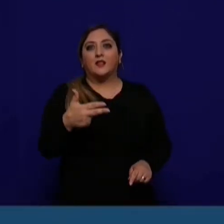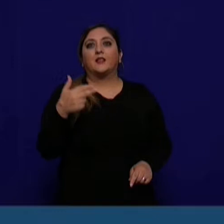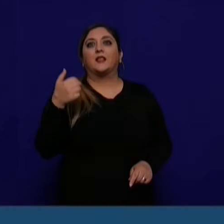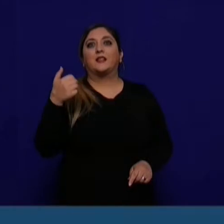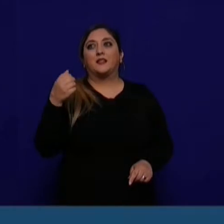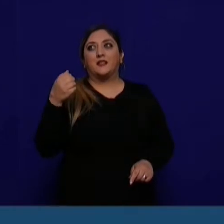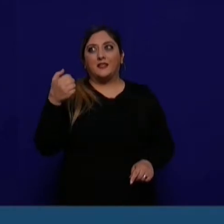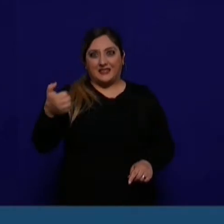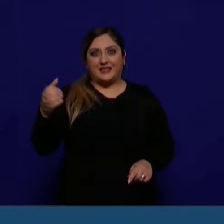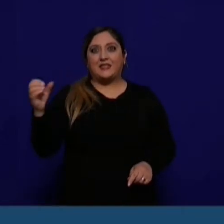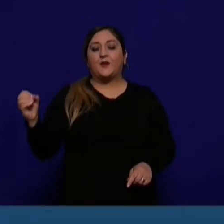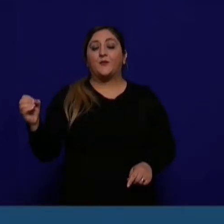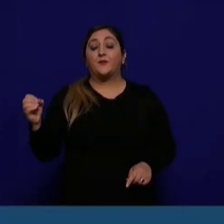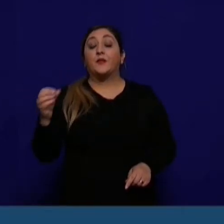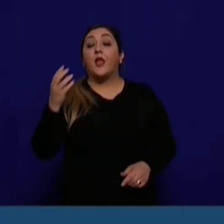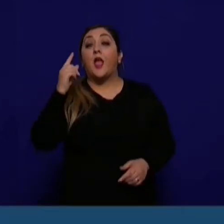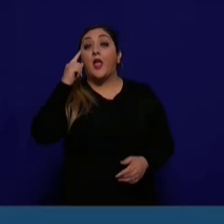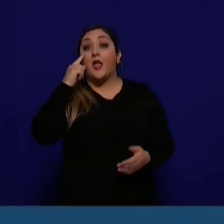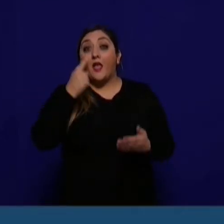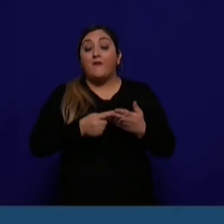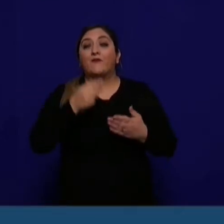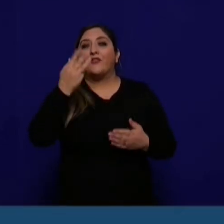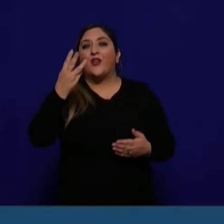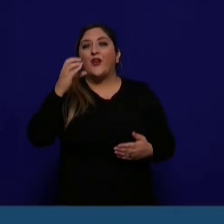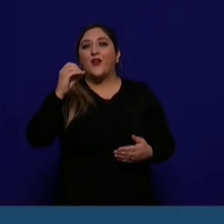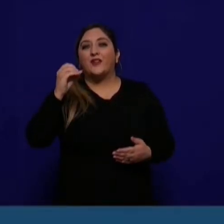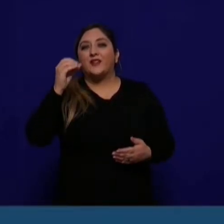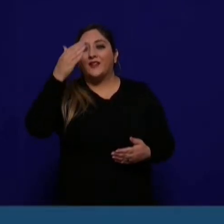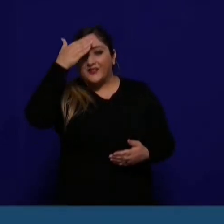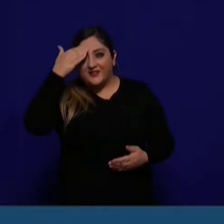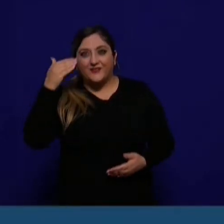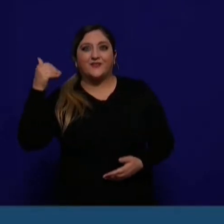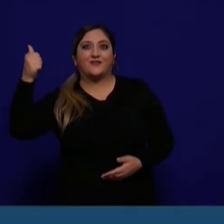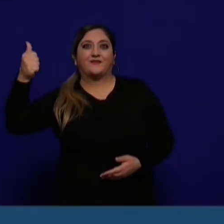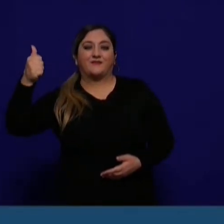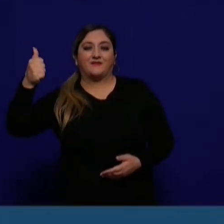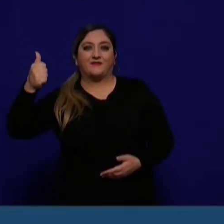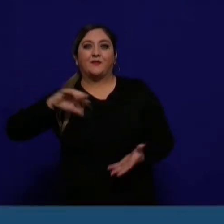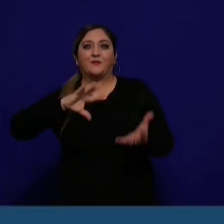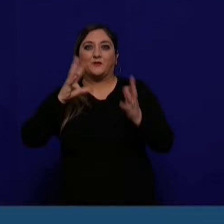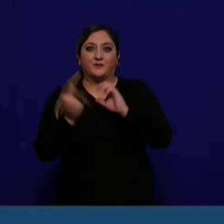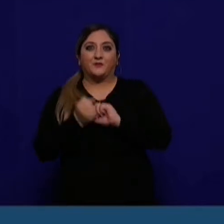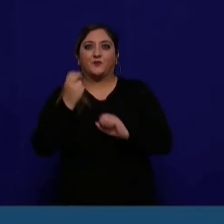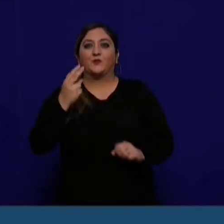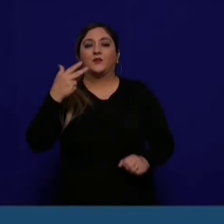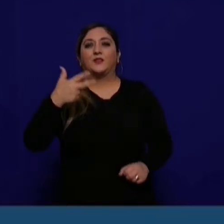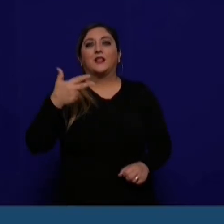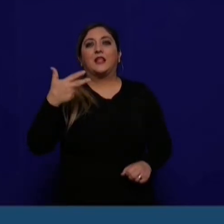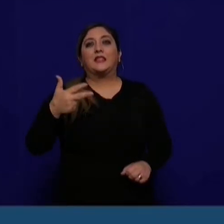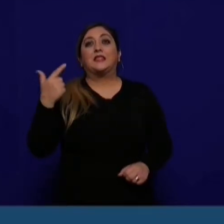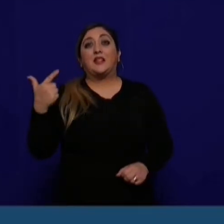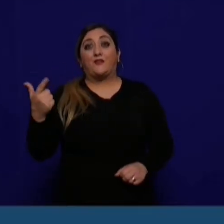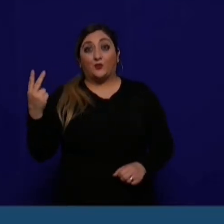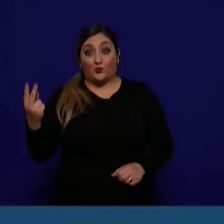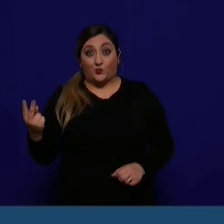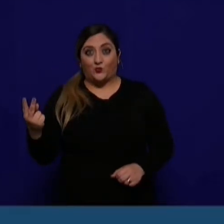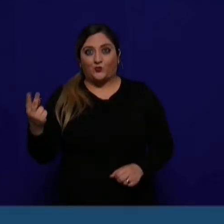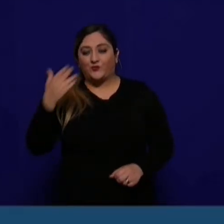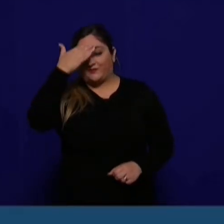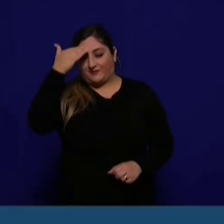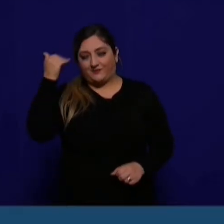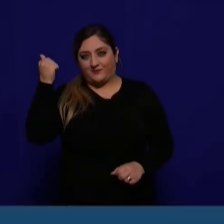29,860. We also had 30 people who recovered, so a total number of recoveries is 28,872. And we